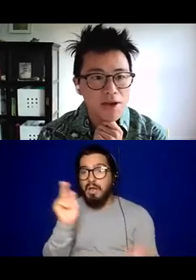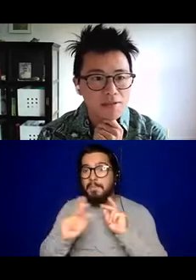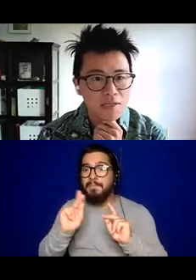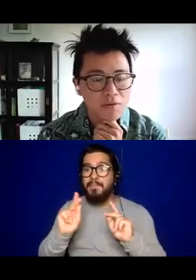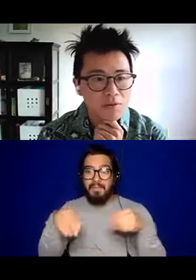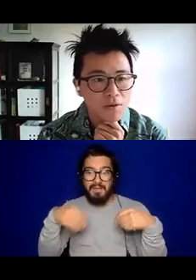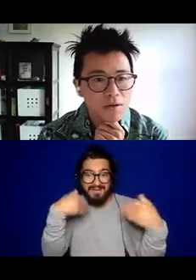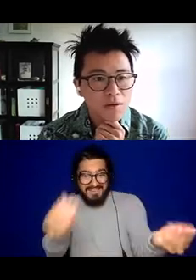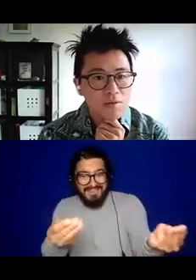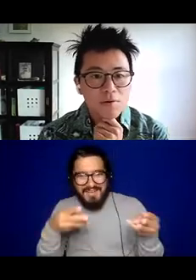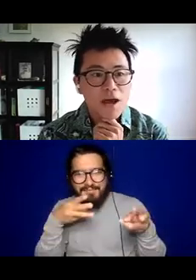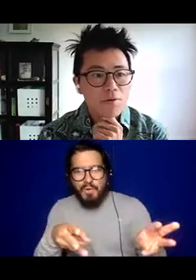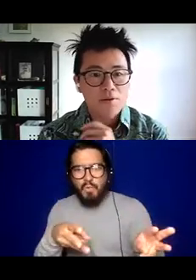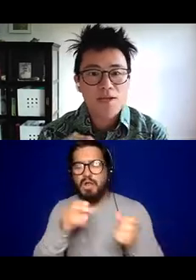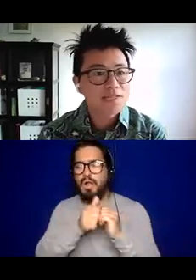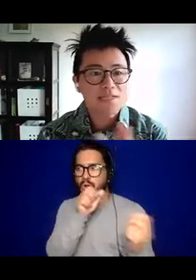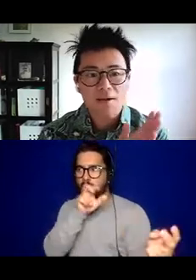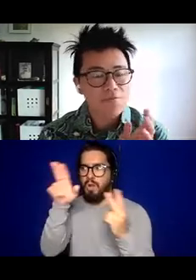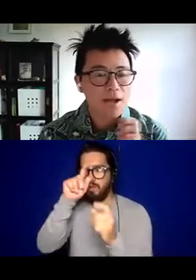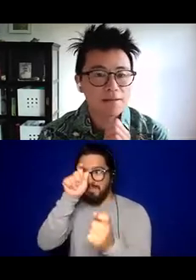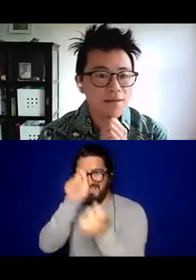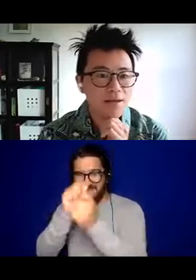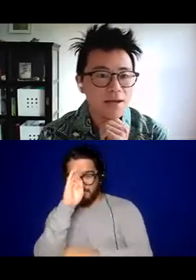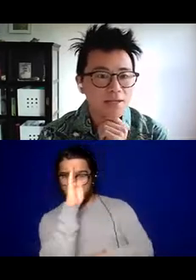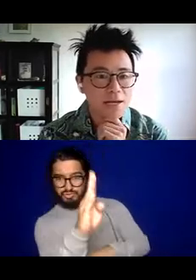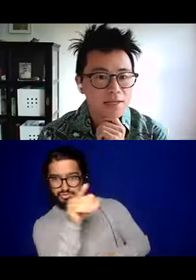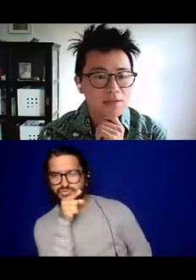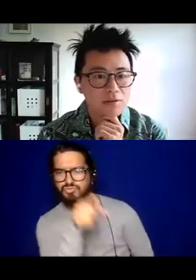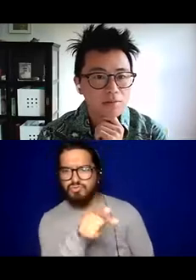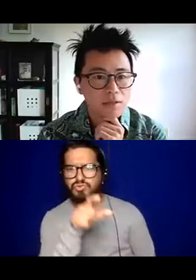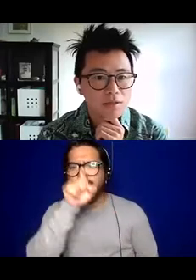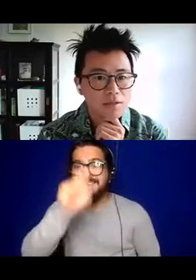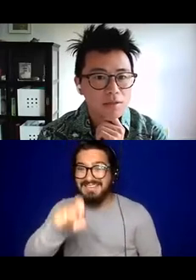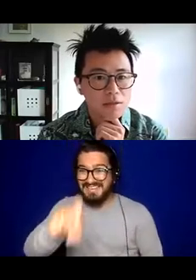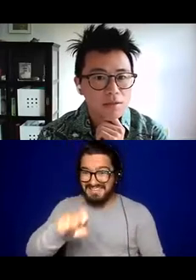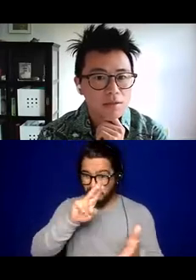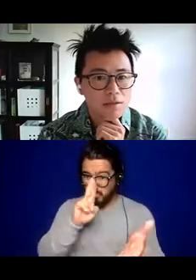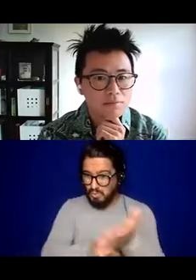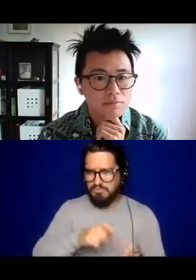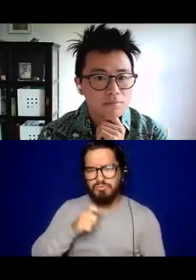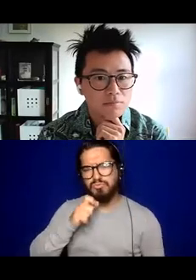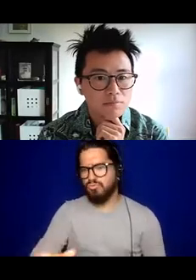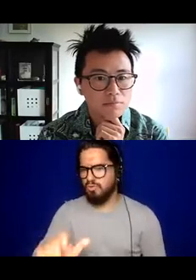upload files to you without needing to sign up for anything, and it's end-to-end encrypted.